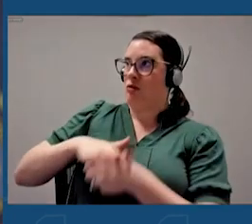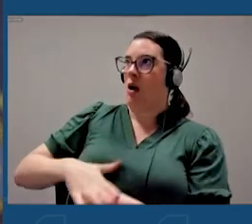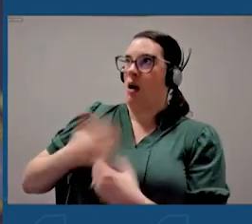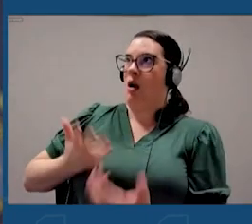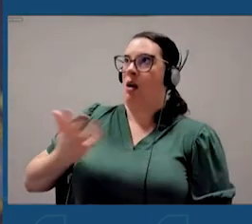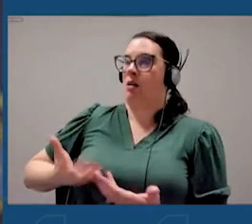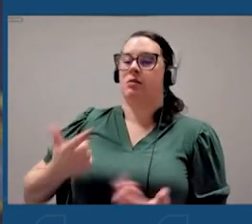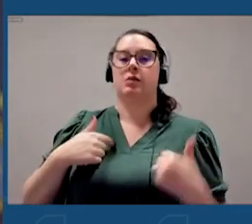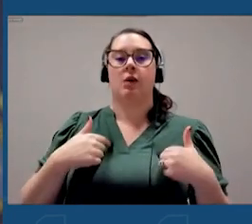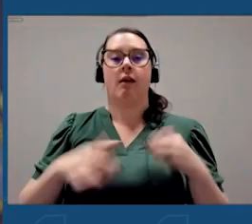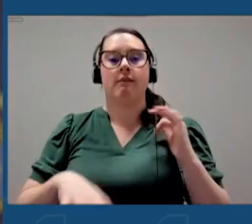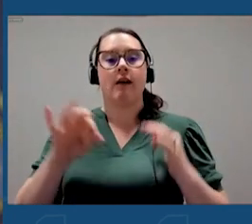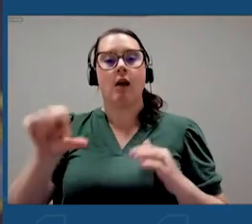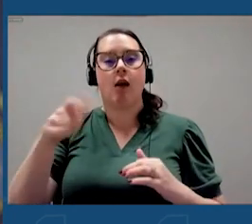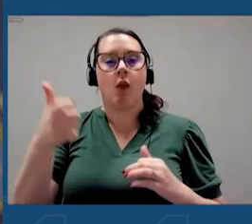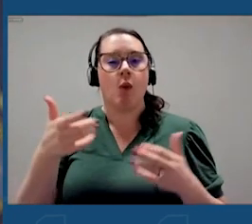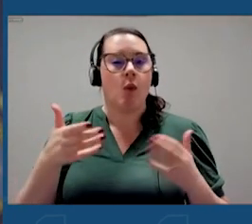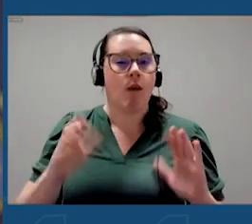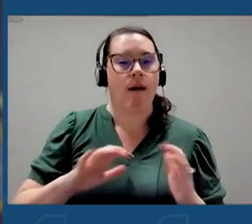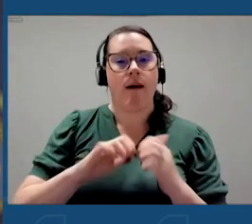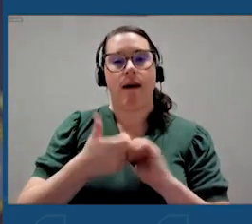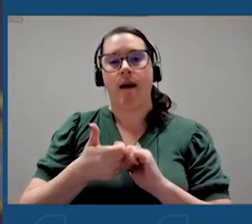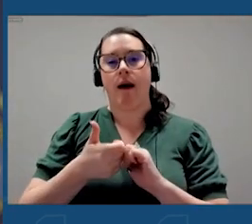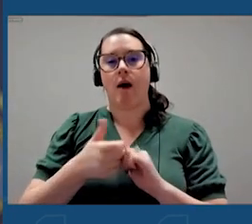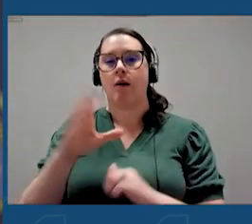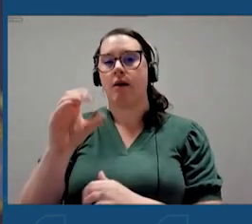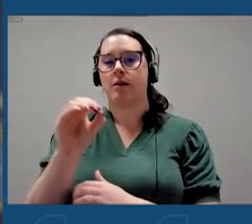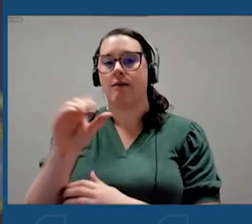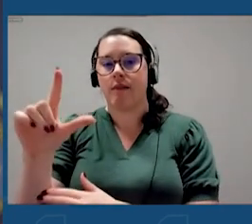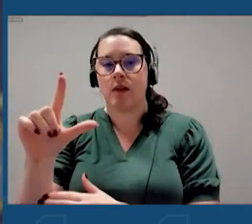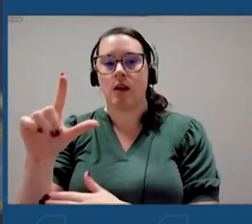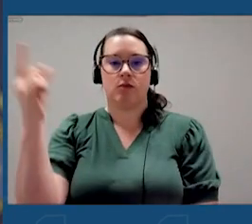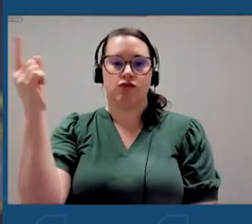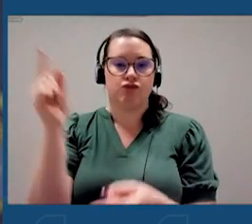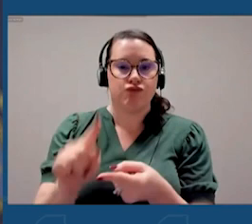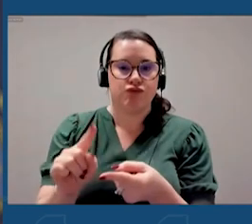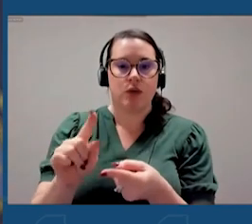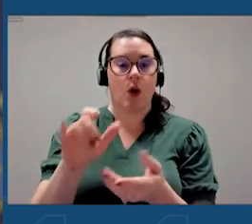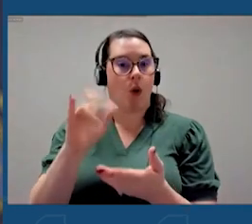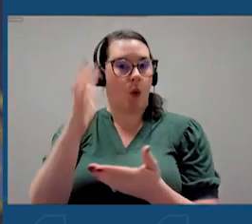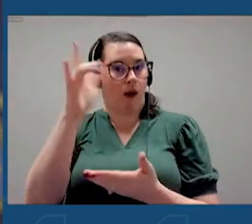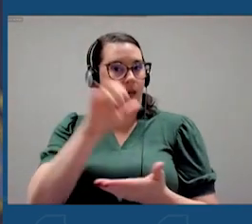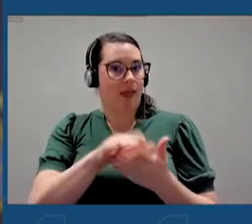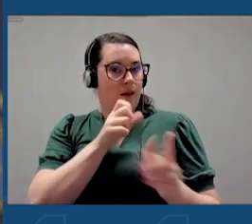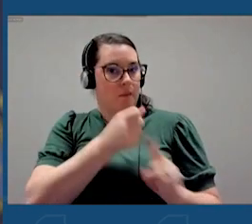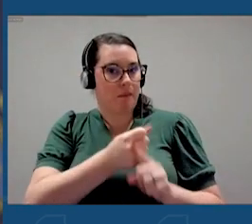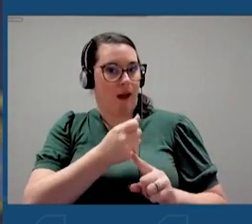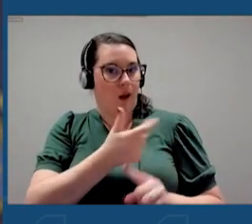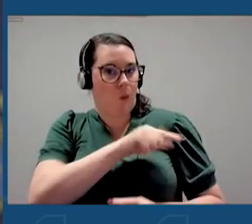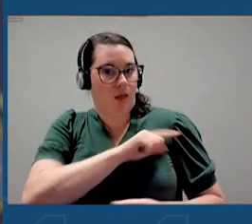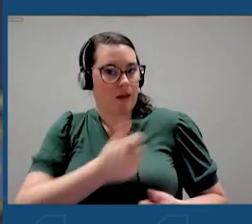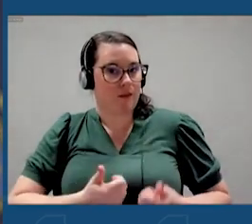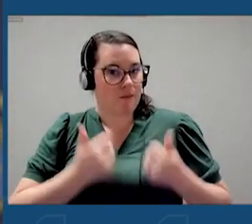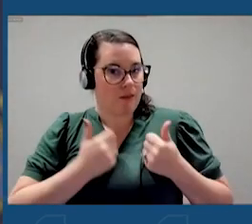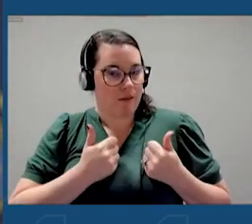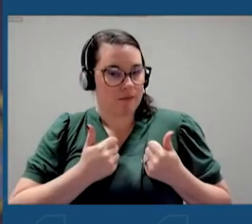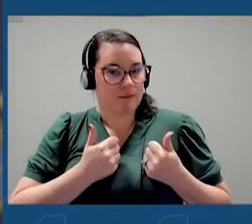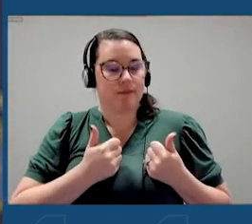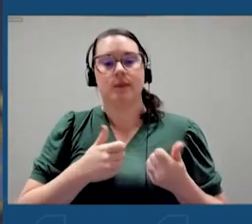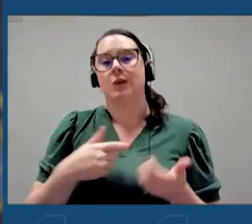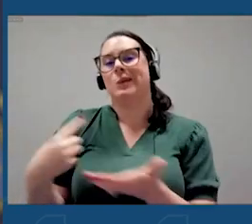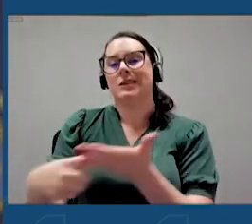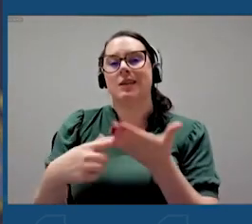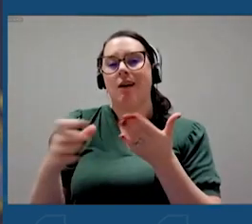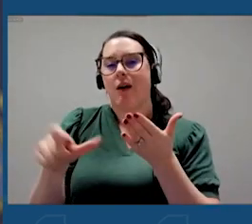we could reduce the cost of living because that goes to the quality of life. And we talked, I'll just touch on briefly some of our other initiatives.